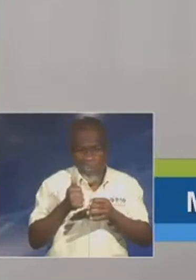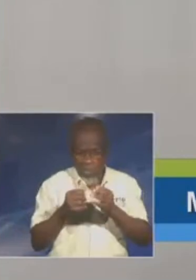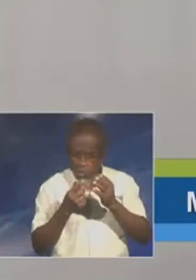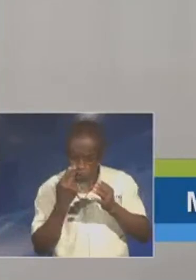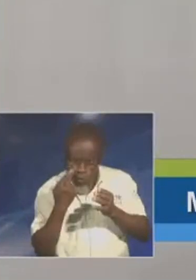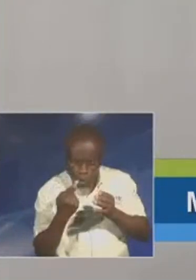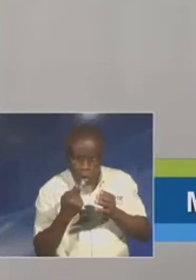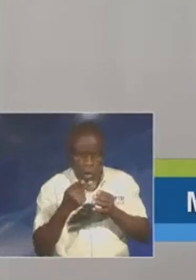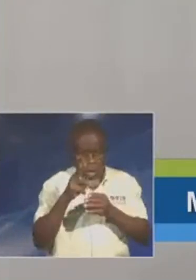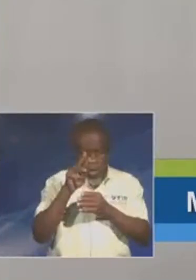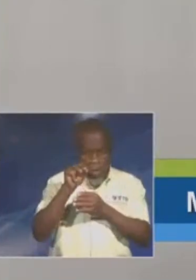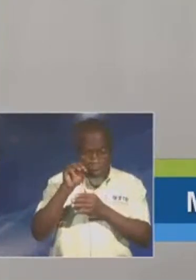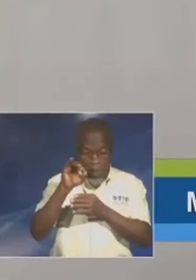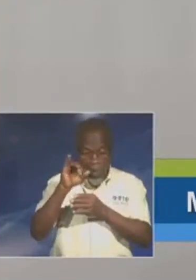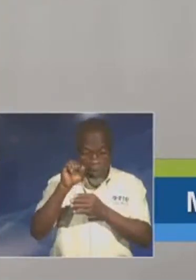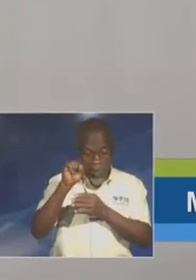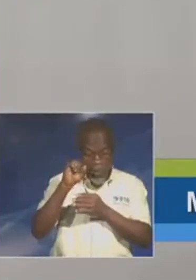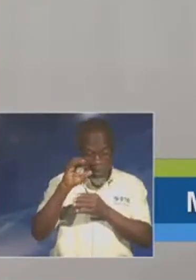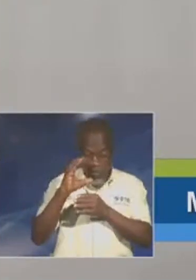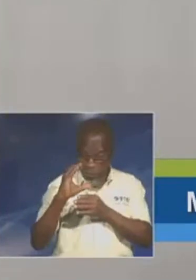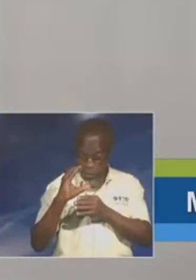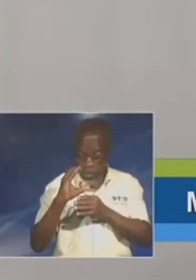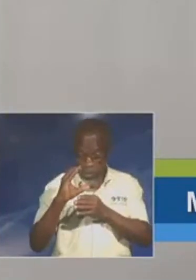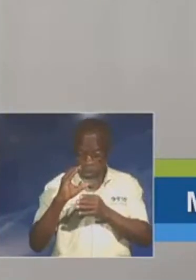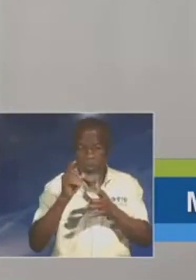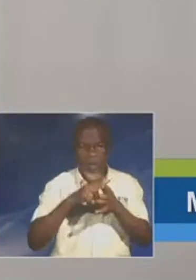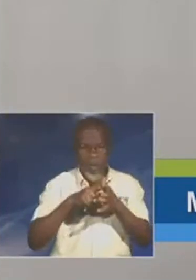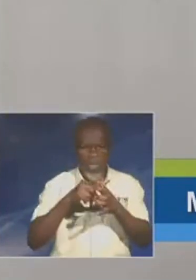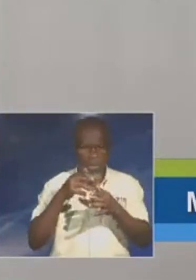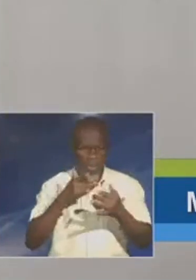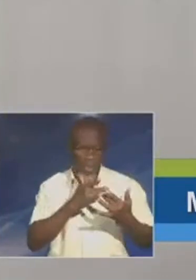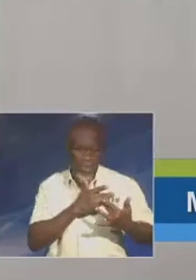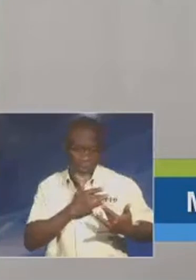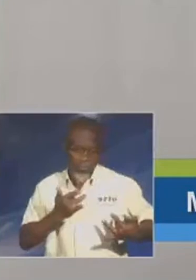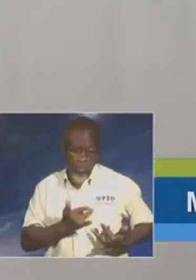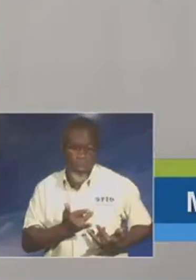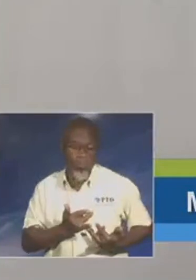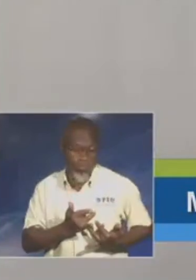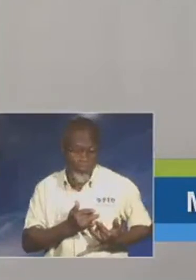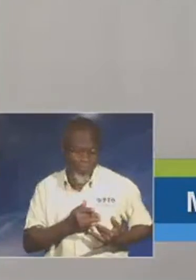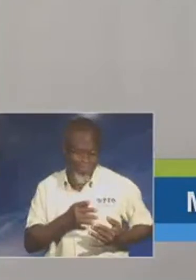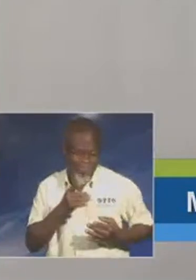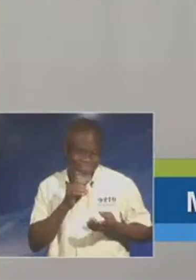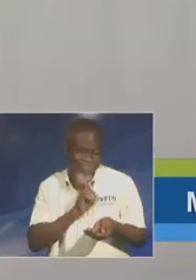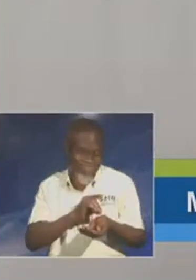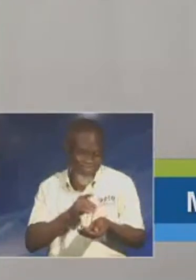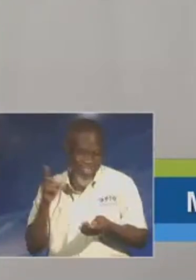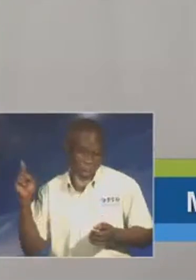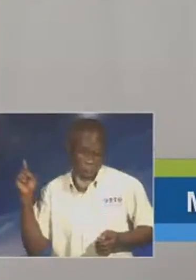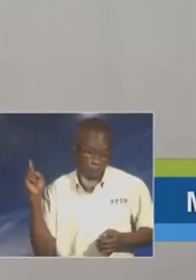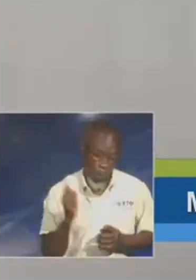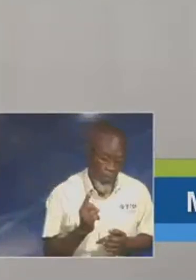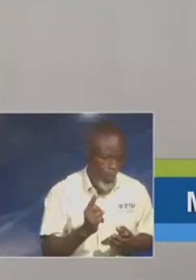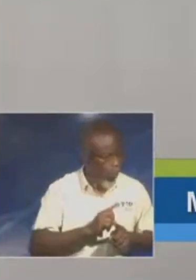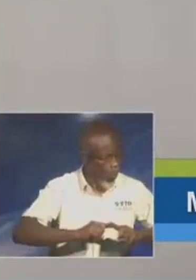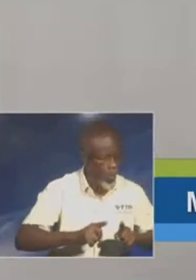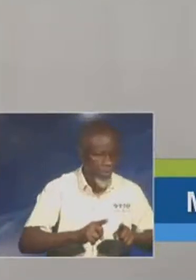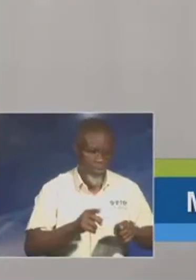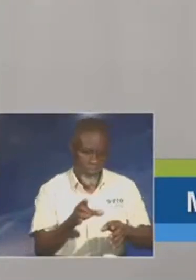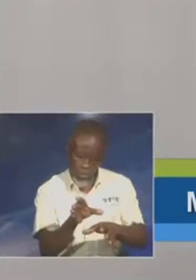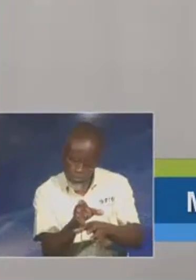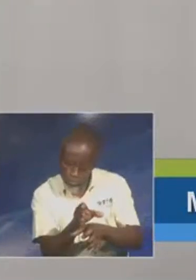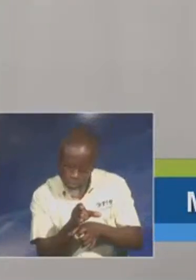him, we have been extra aggressive with this. We have had 0 cases. And even the other specialists, which were at liaise with this morning,